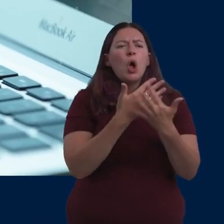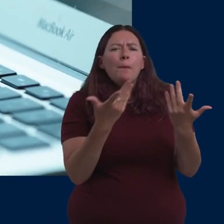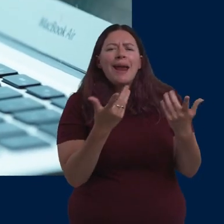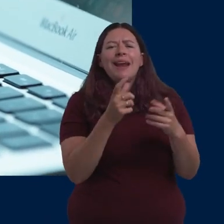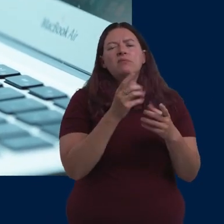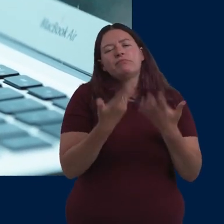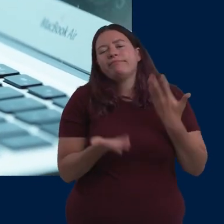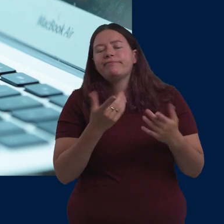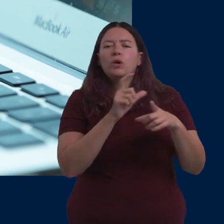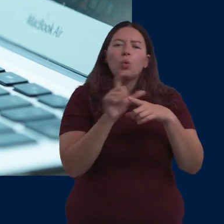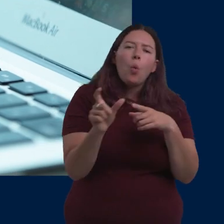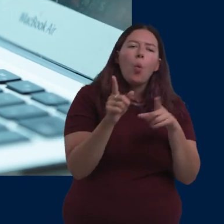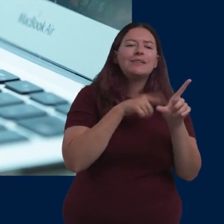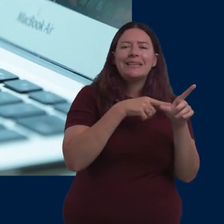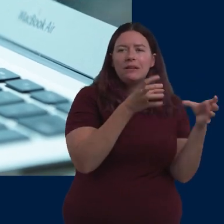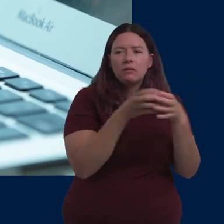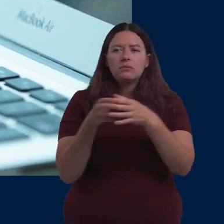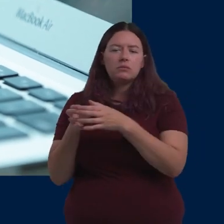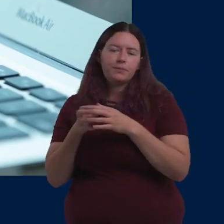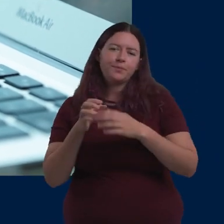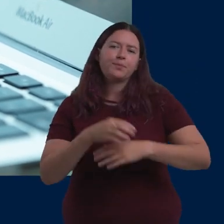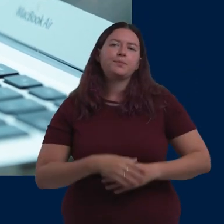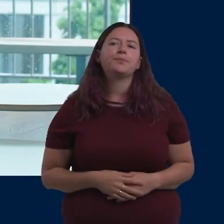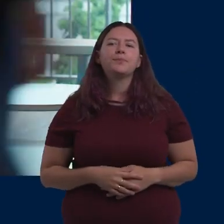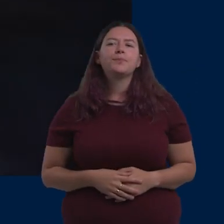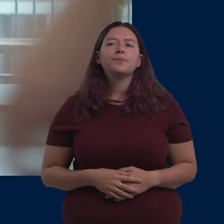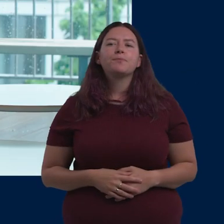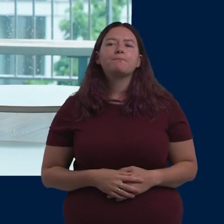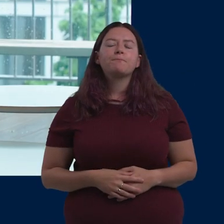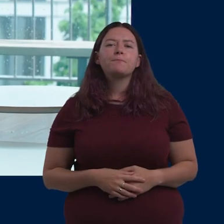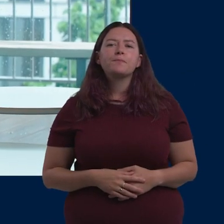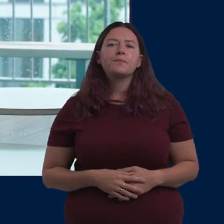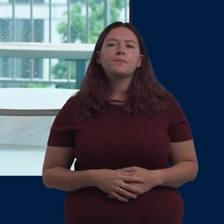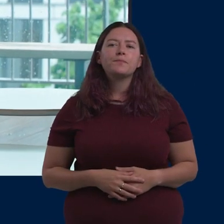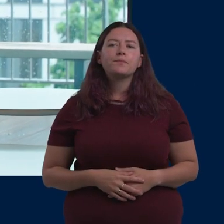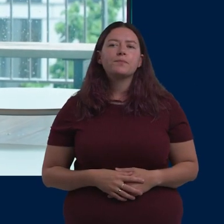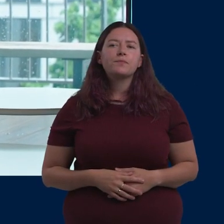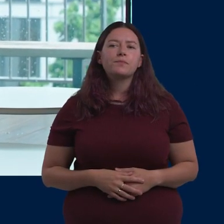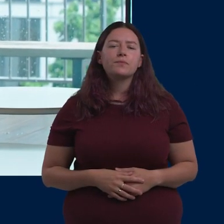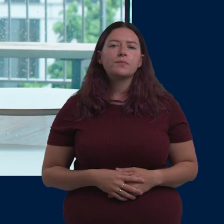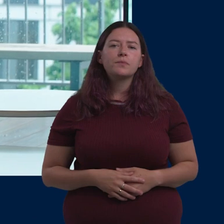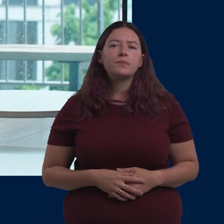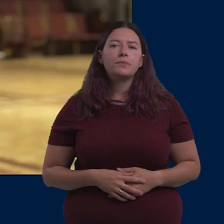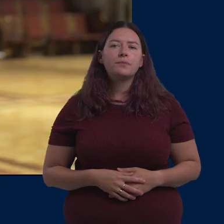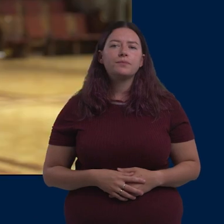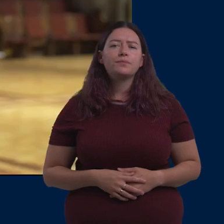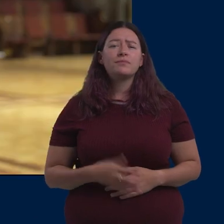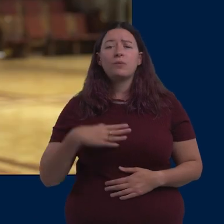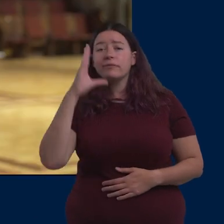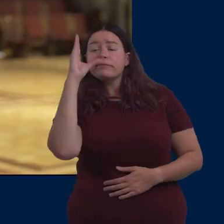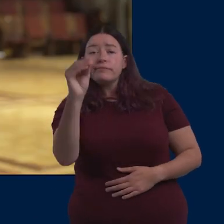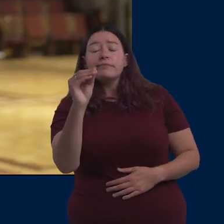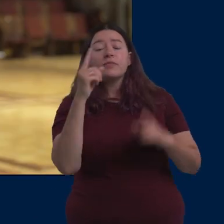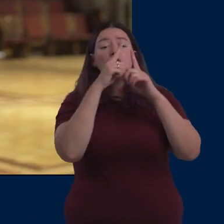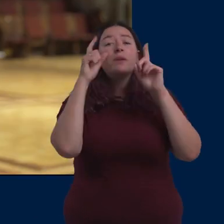online. The proportion will vary in different courses and for different year groups. I want you to know